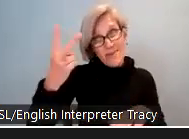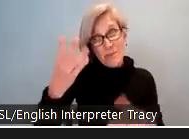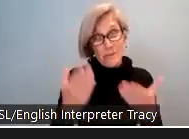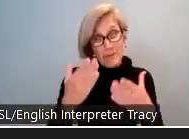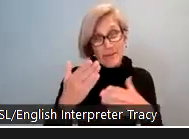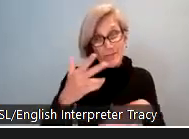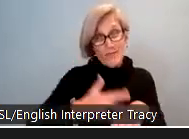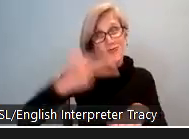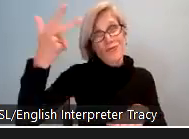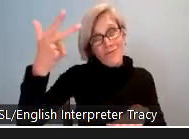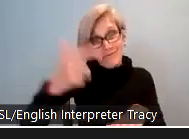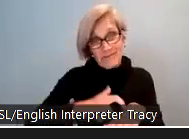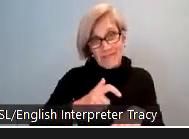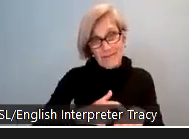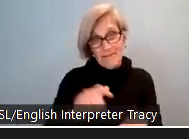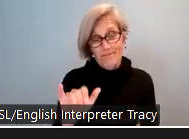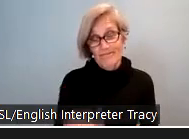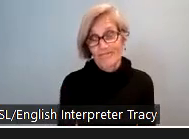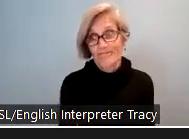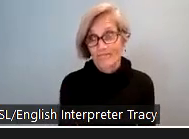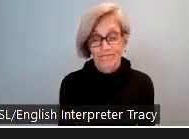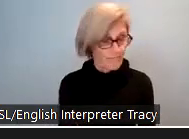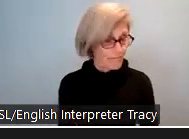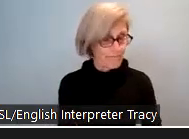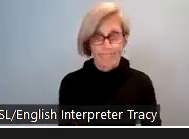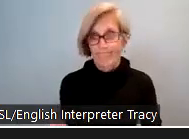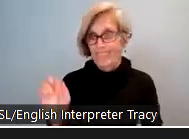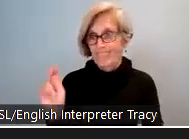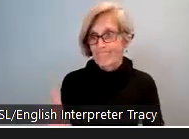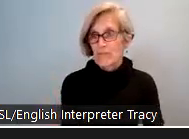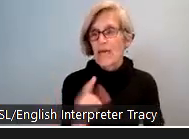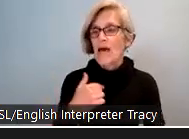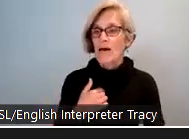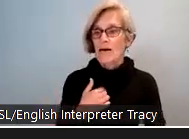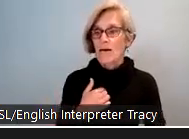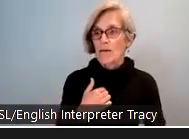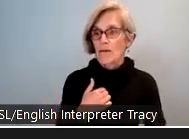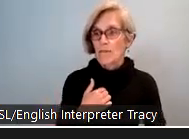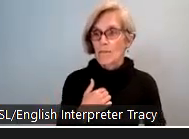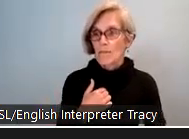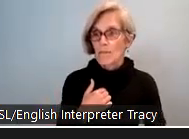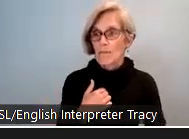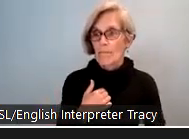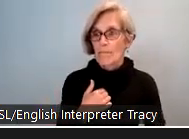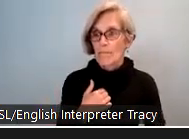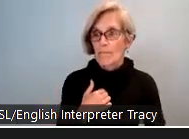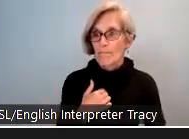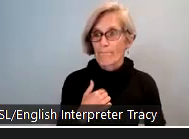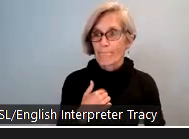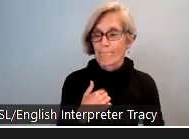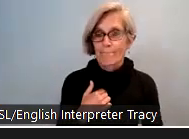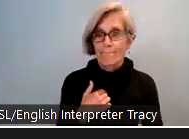take. Yeah. Okay, let me ask for anyone in